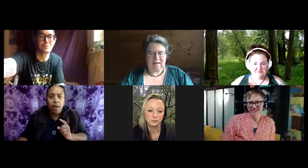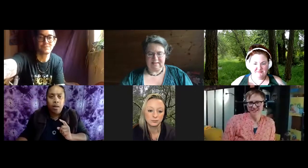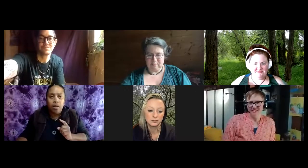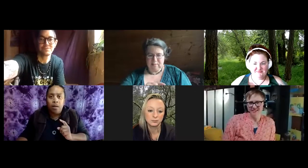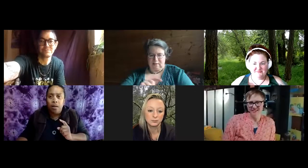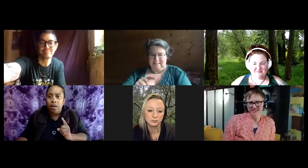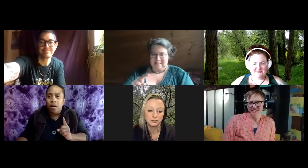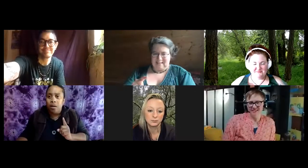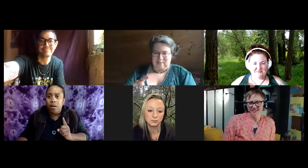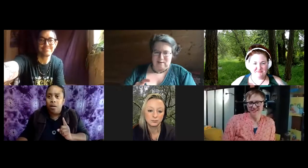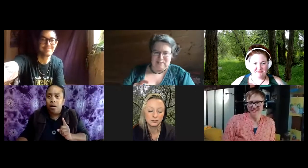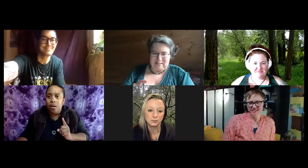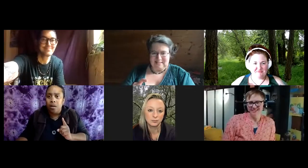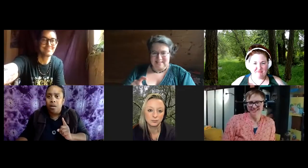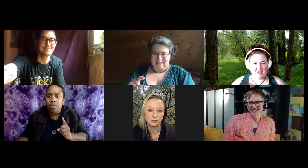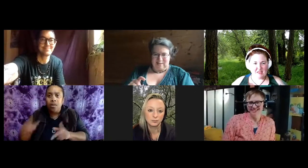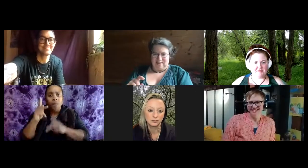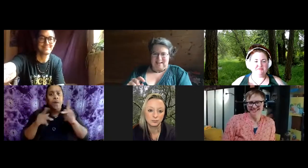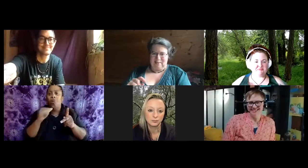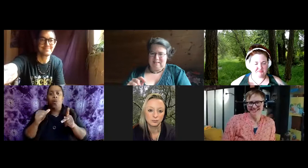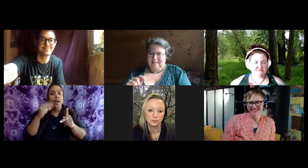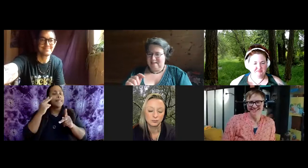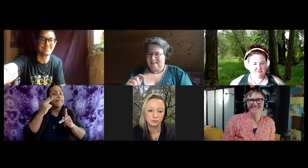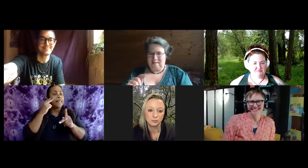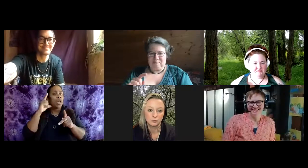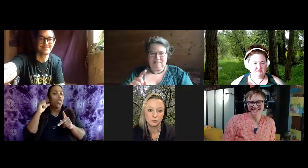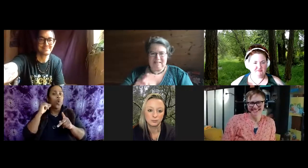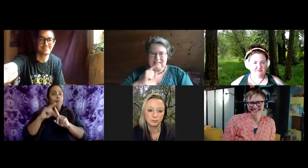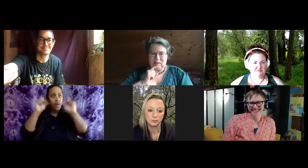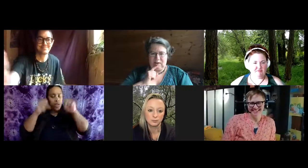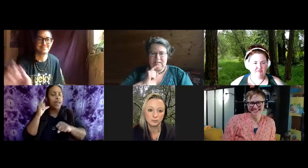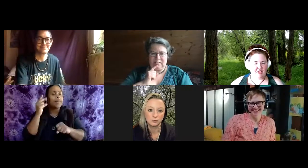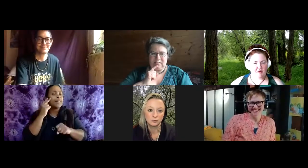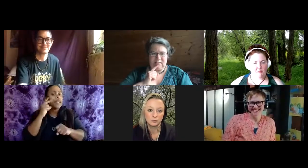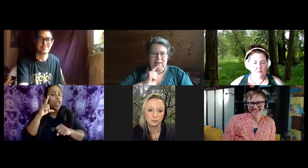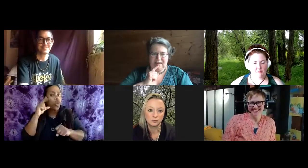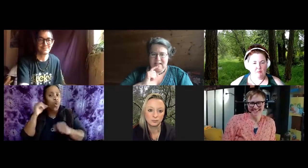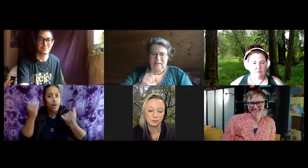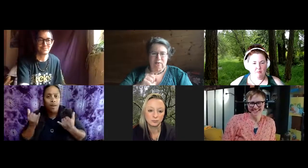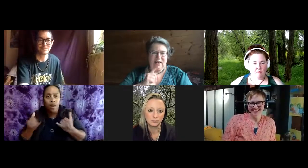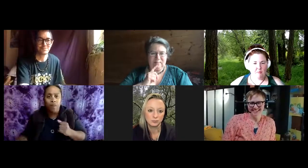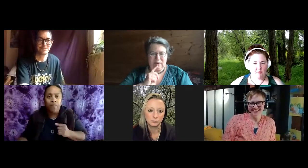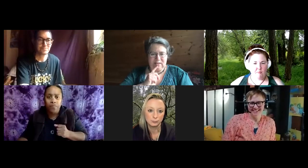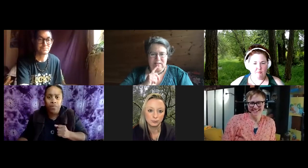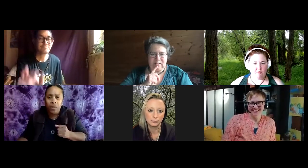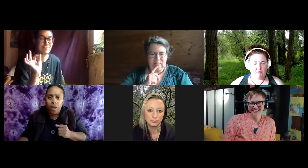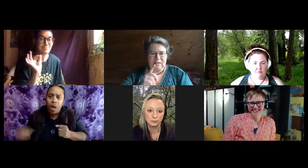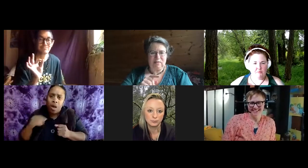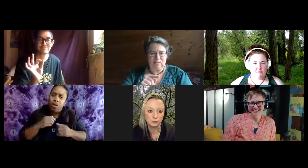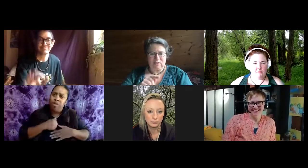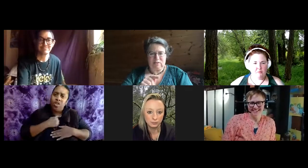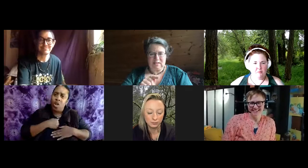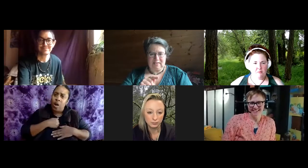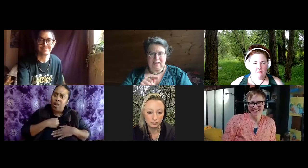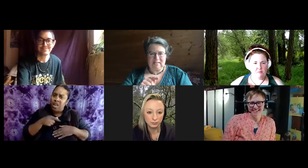all right, so people weren't seeing Thorne, but you can see Thorne now. I guess Thorne, sorry, Thorne, I'm sorry to do this, but could